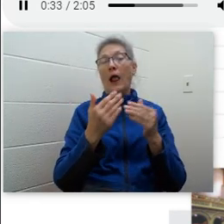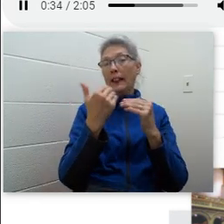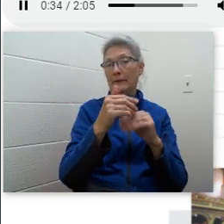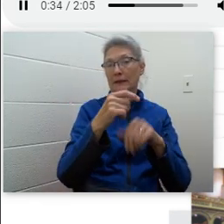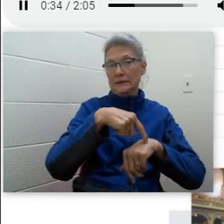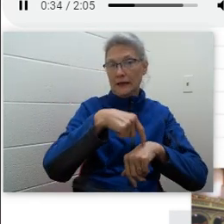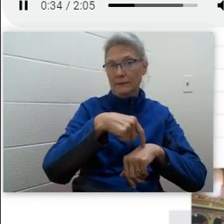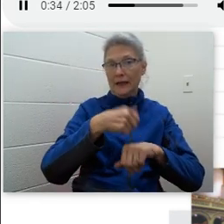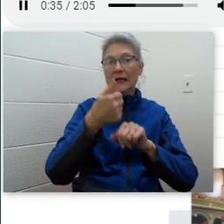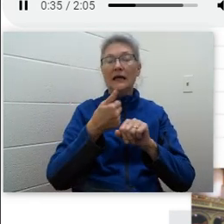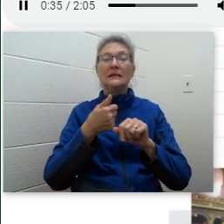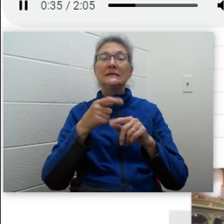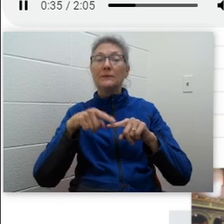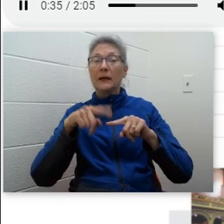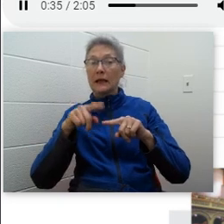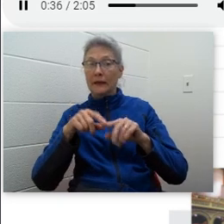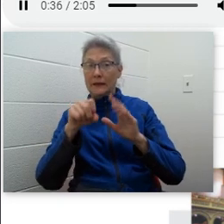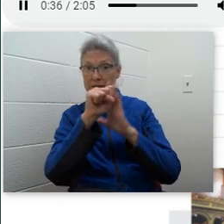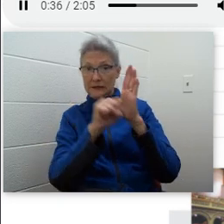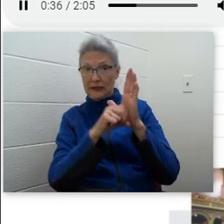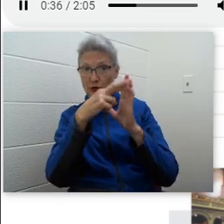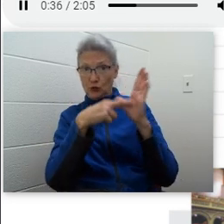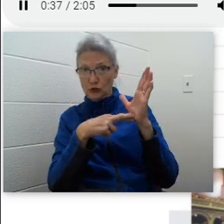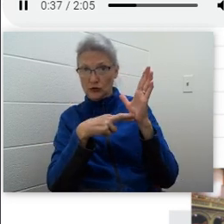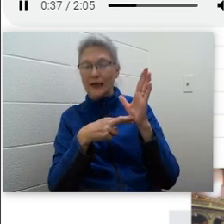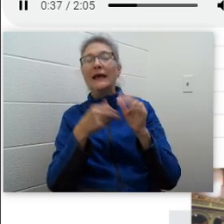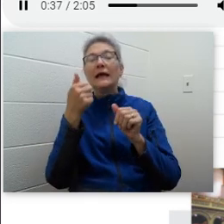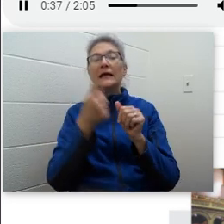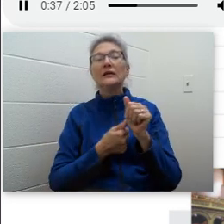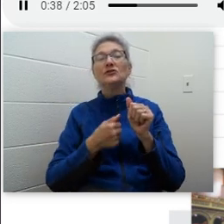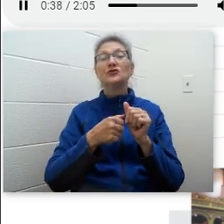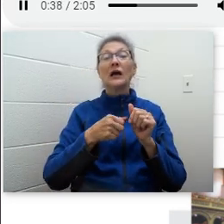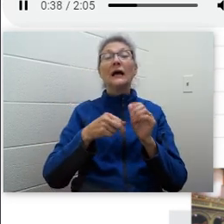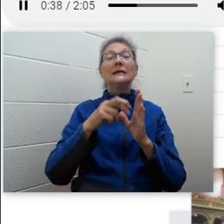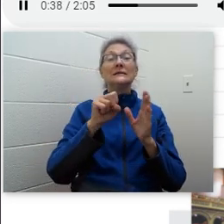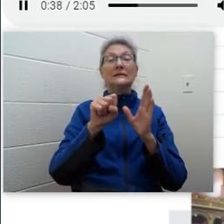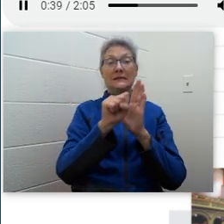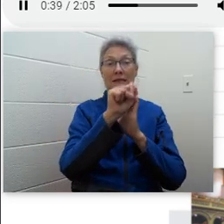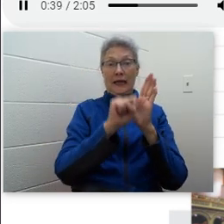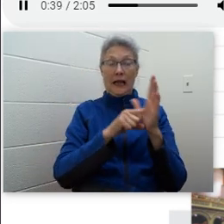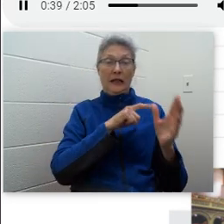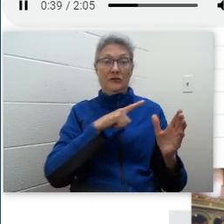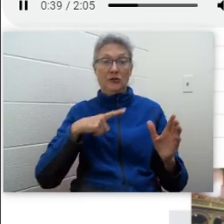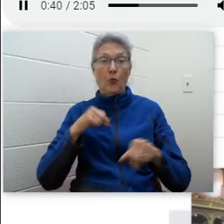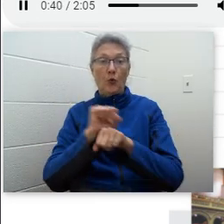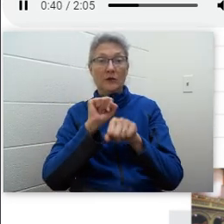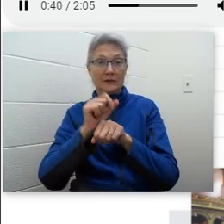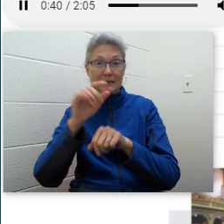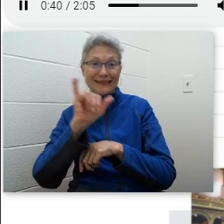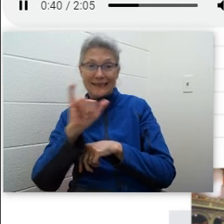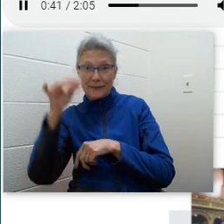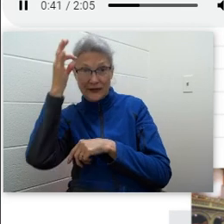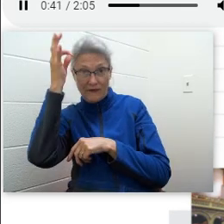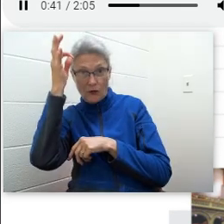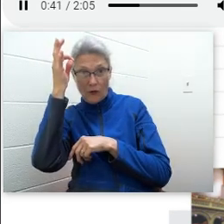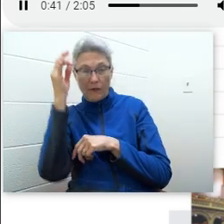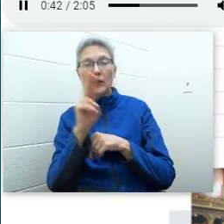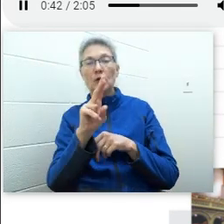Each state-level legislator works like the federal-level legislative branch, the United